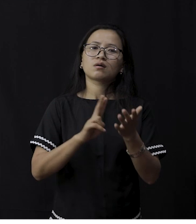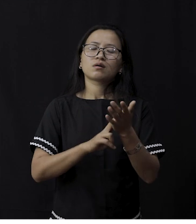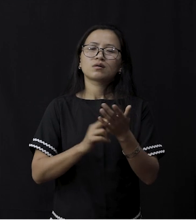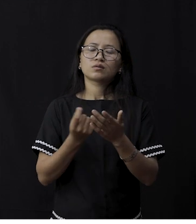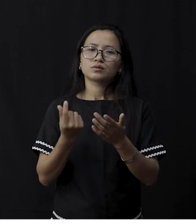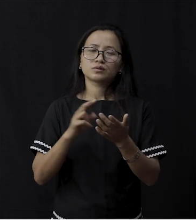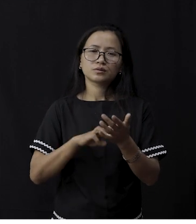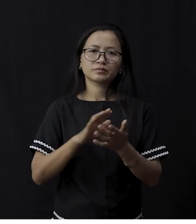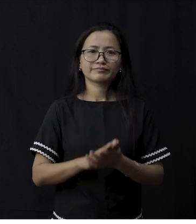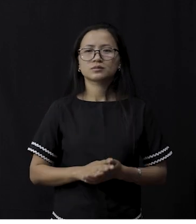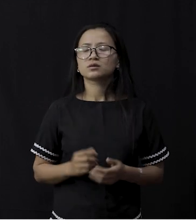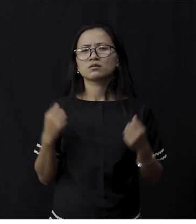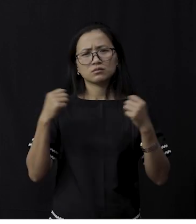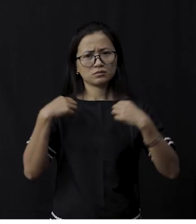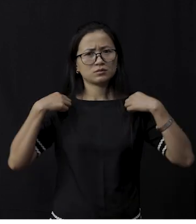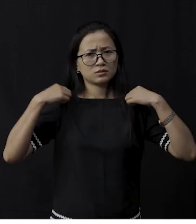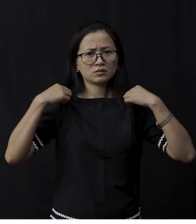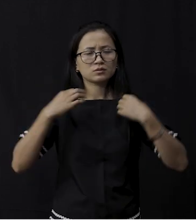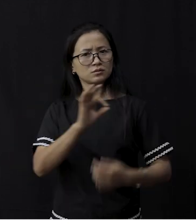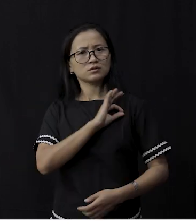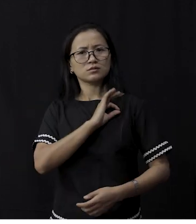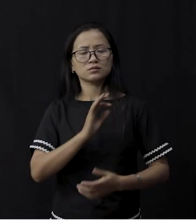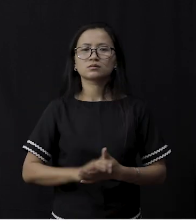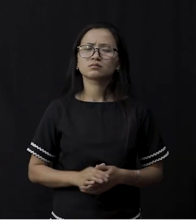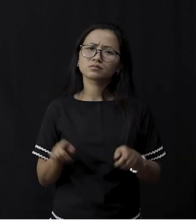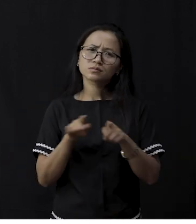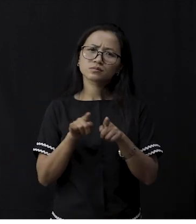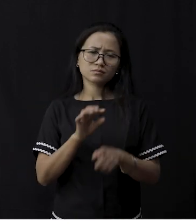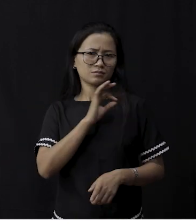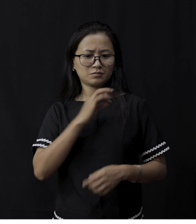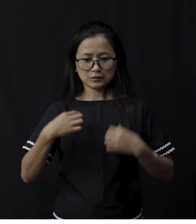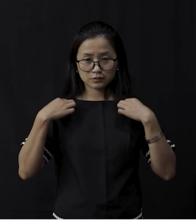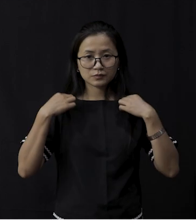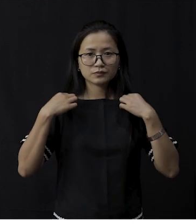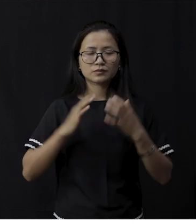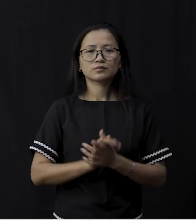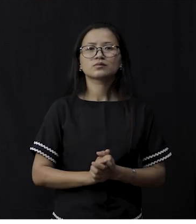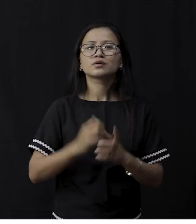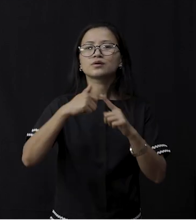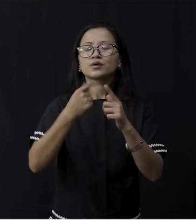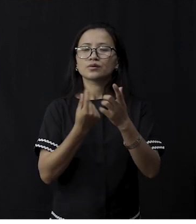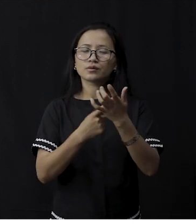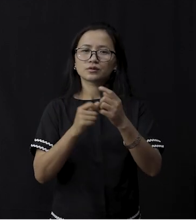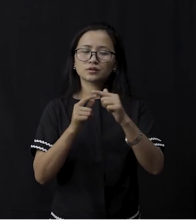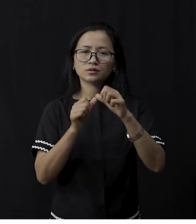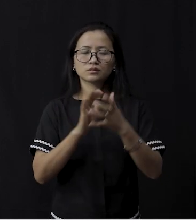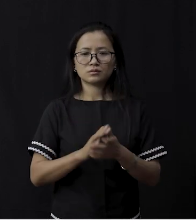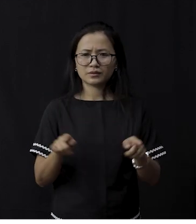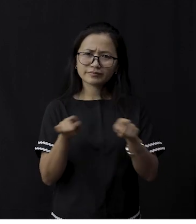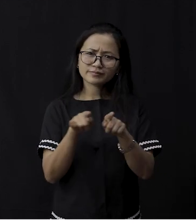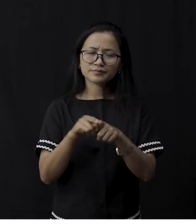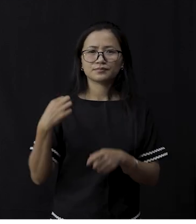that shirt." I wish she would have said that to me. She likes my kurta. So my kurta is a noun because it has a name, and Kevin's